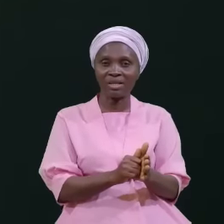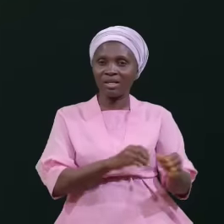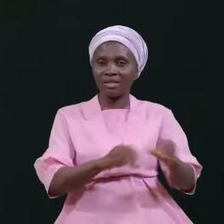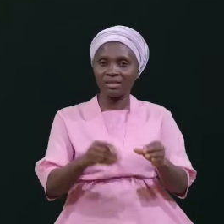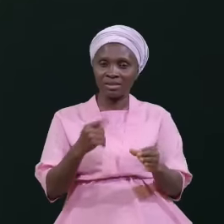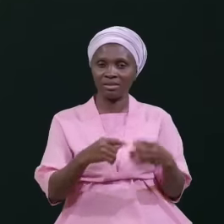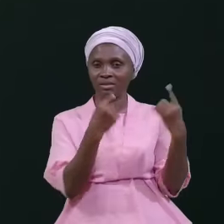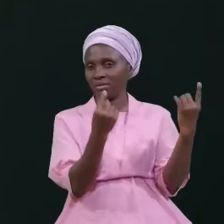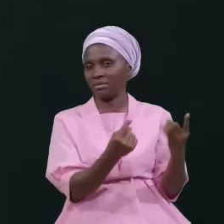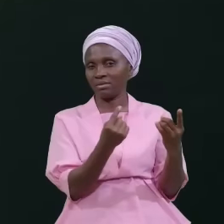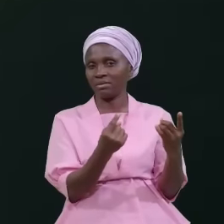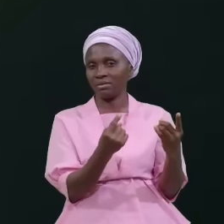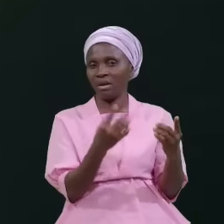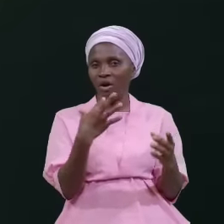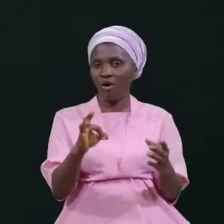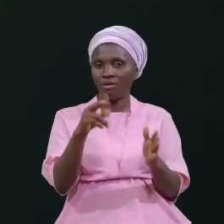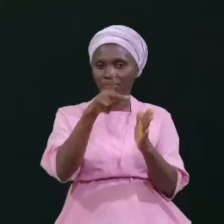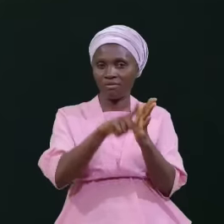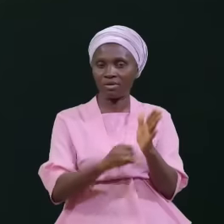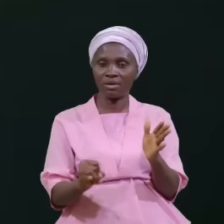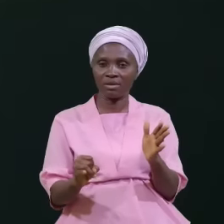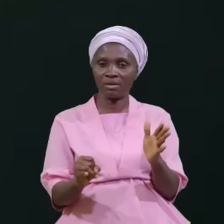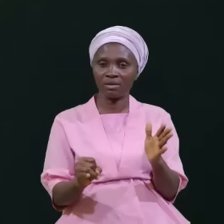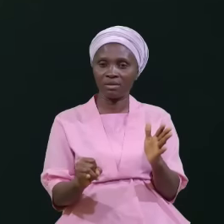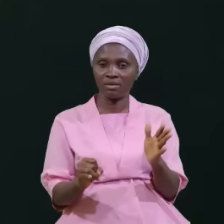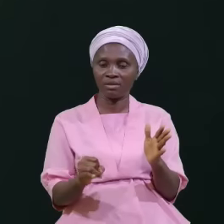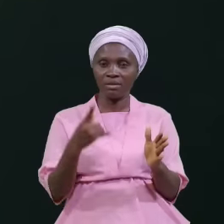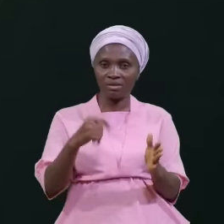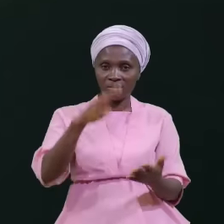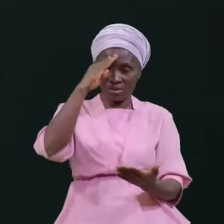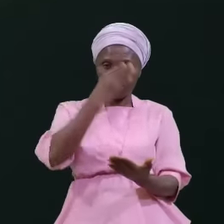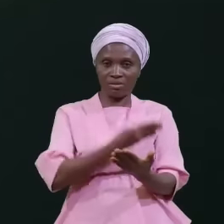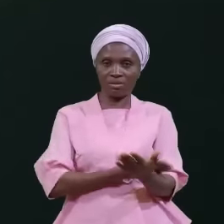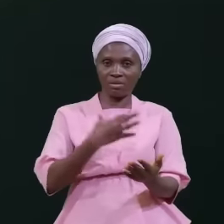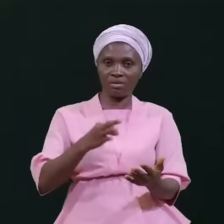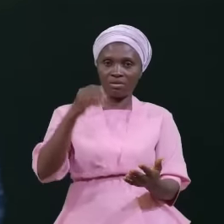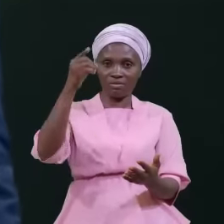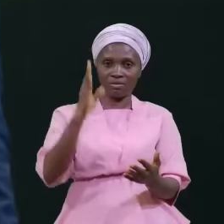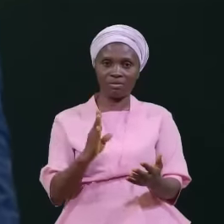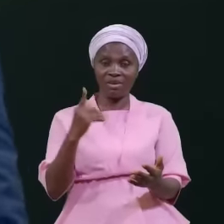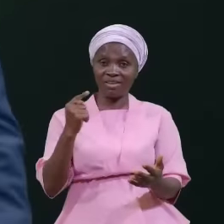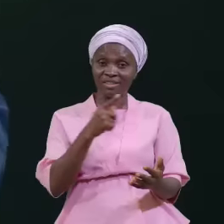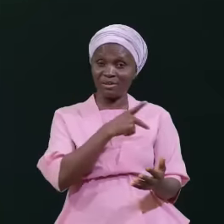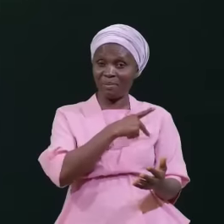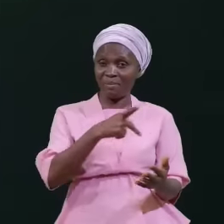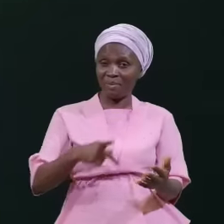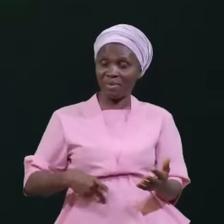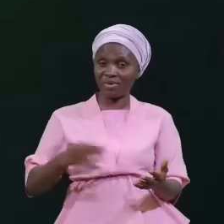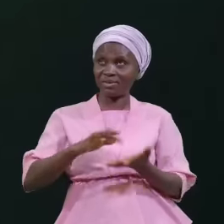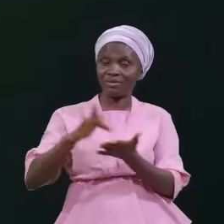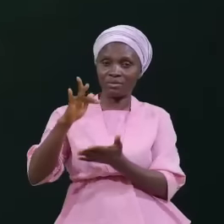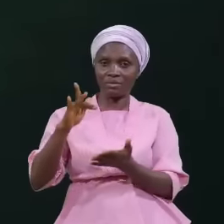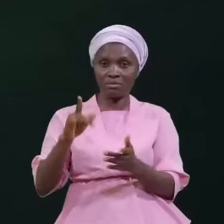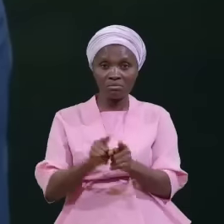of killing the Son of God, the Prince of Glory. Even those people,